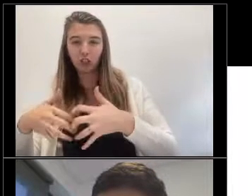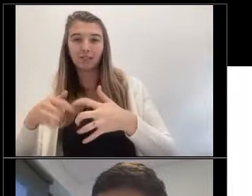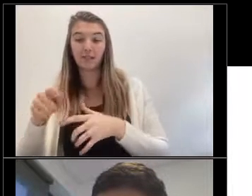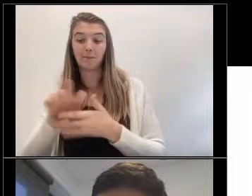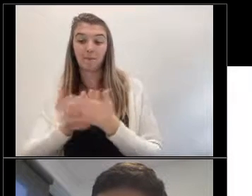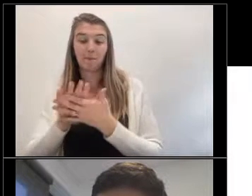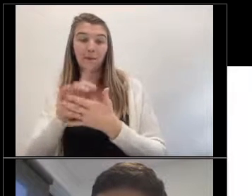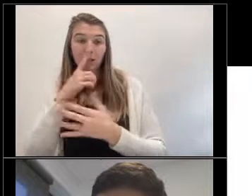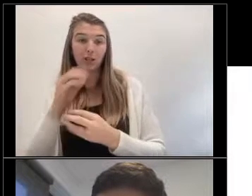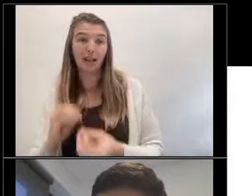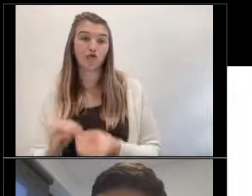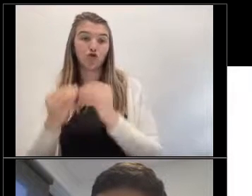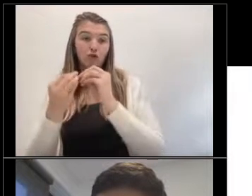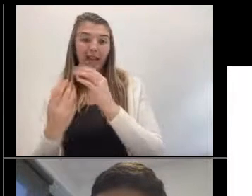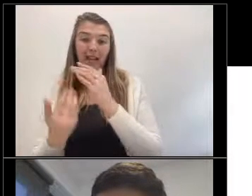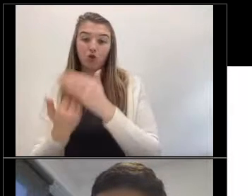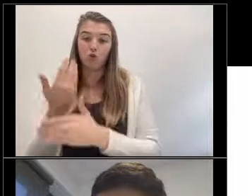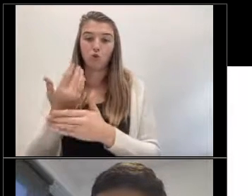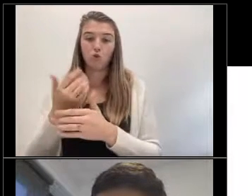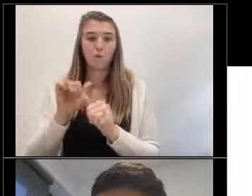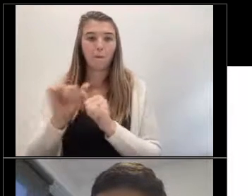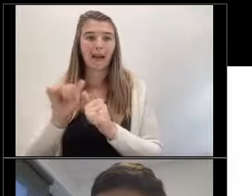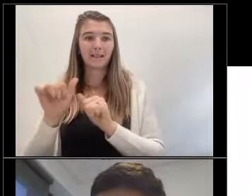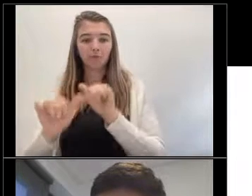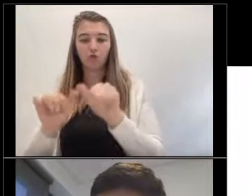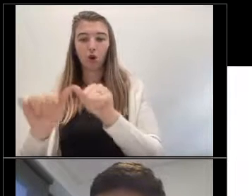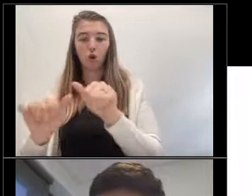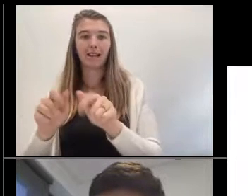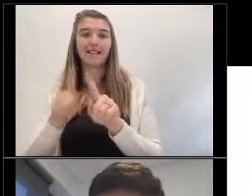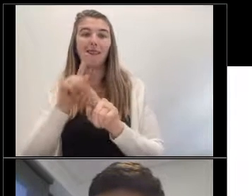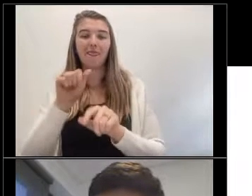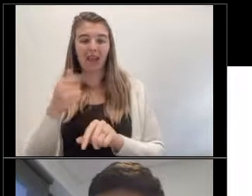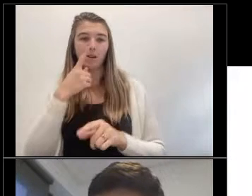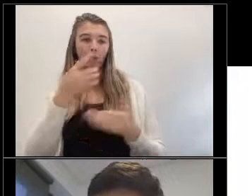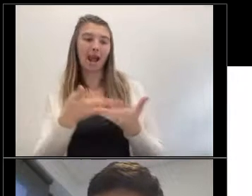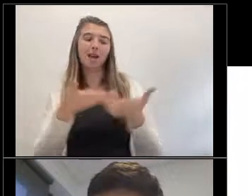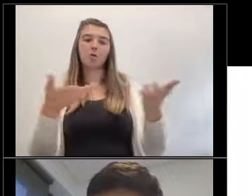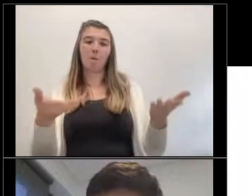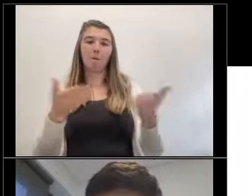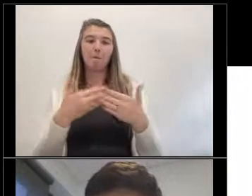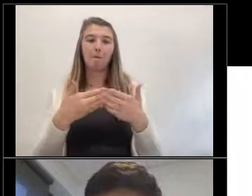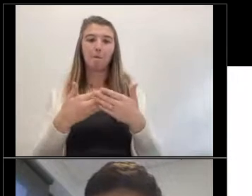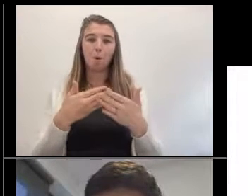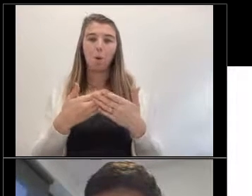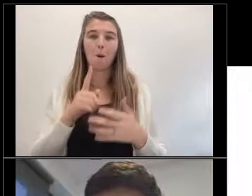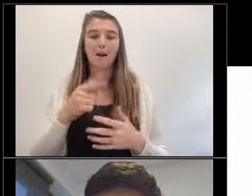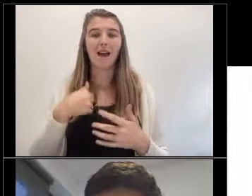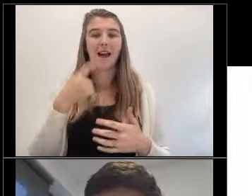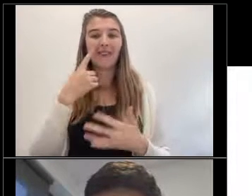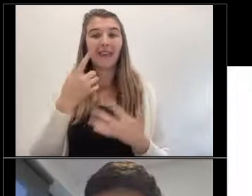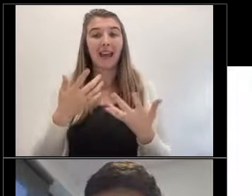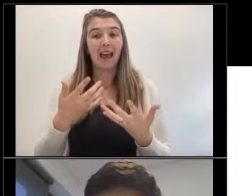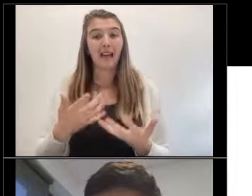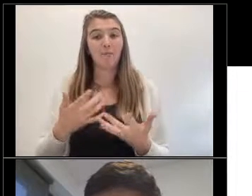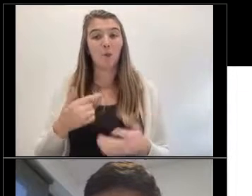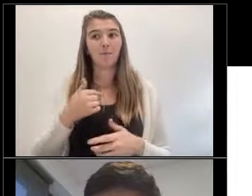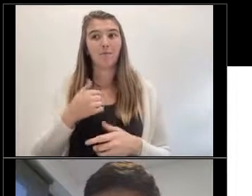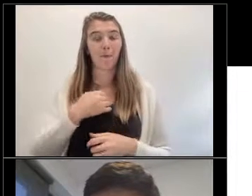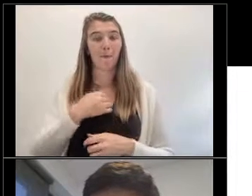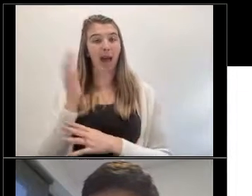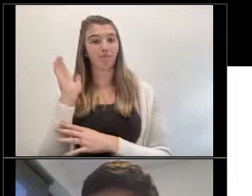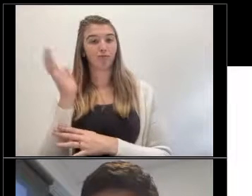costs to be more comparable. If we're talking about now, plugging in microorganisms, what I was talking about,